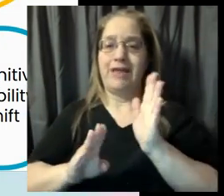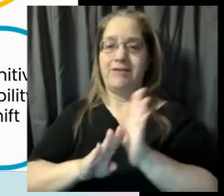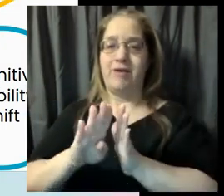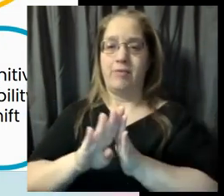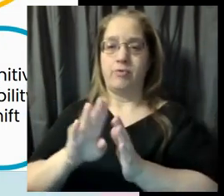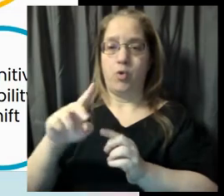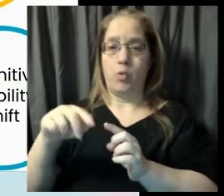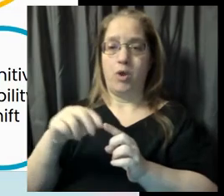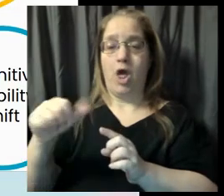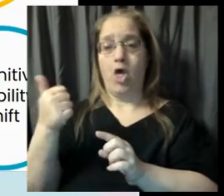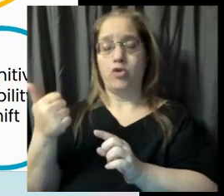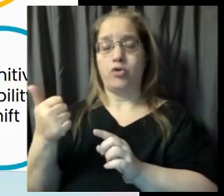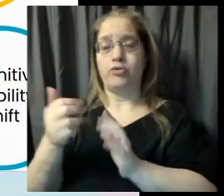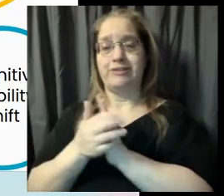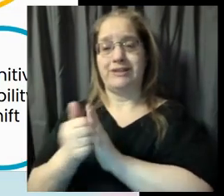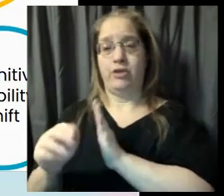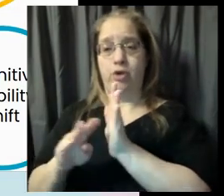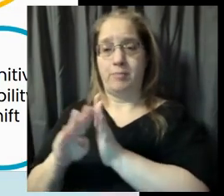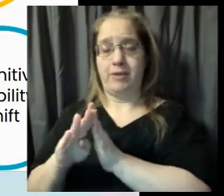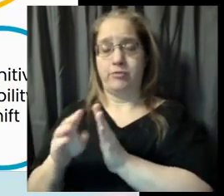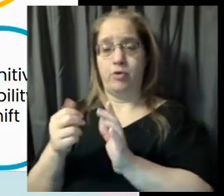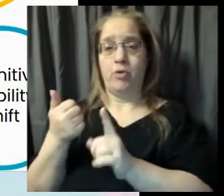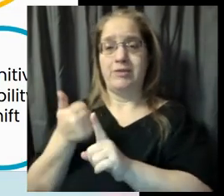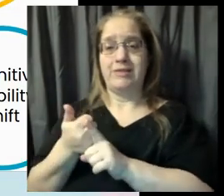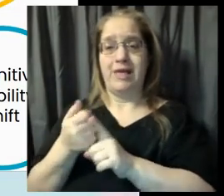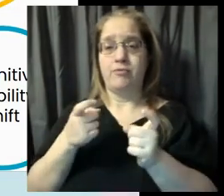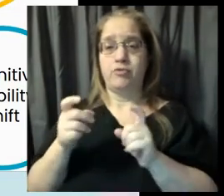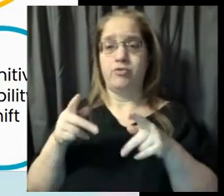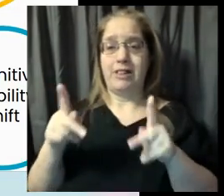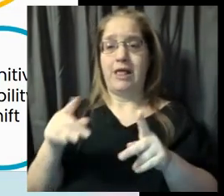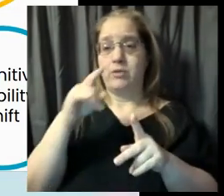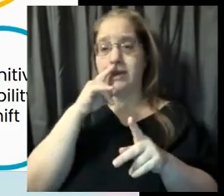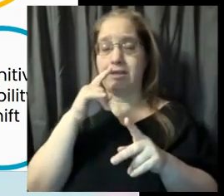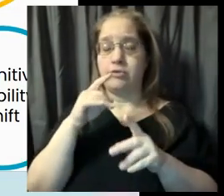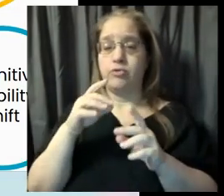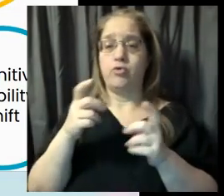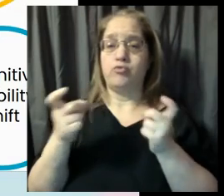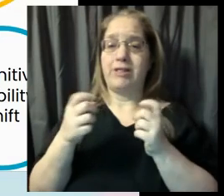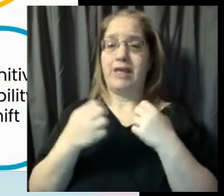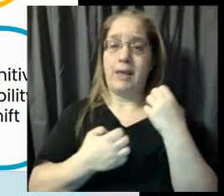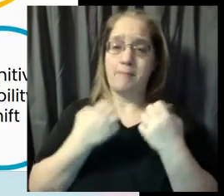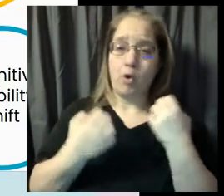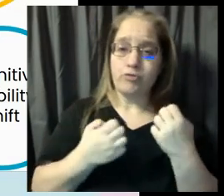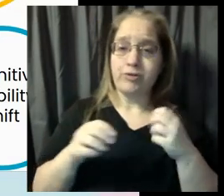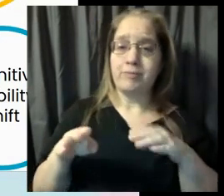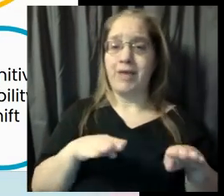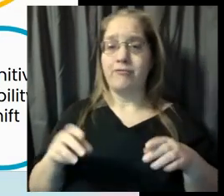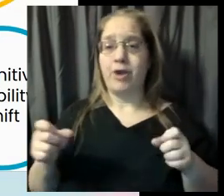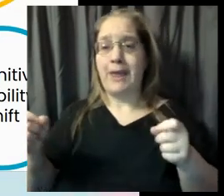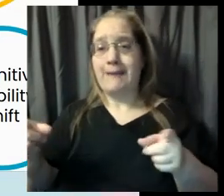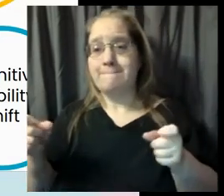other skills are built. So self-control allows children to regulate their emotions, their behaviors,